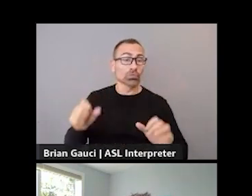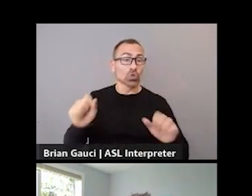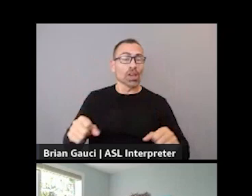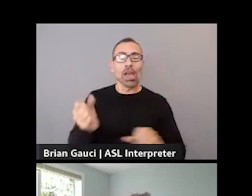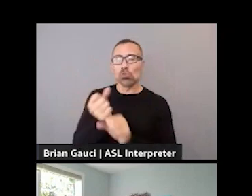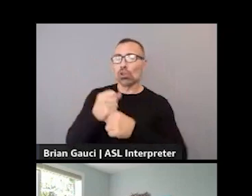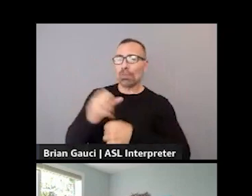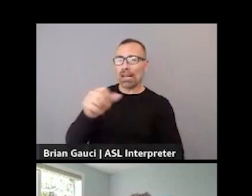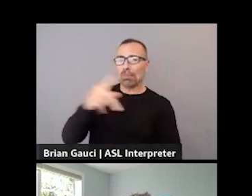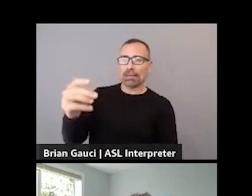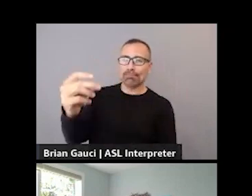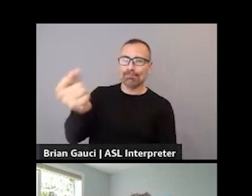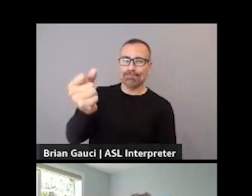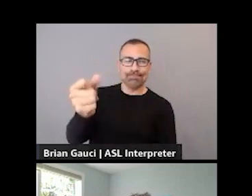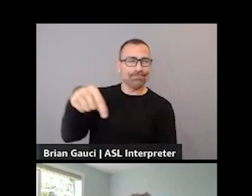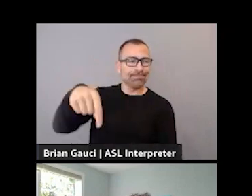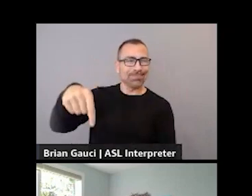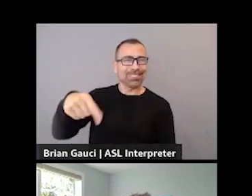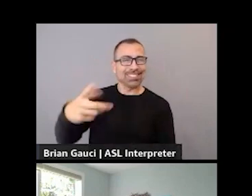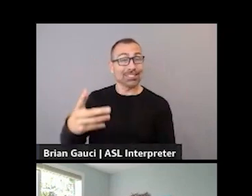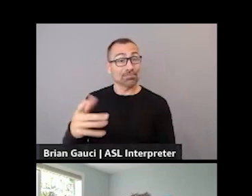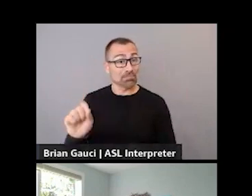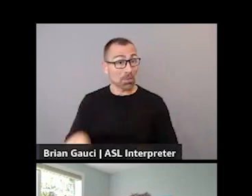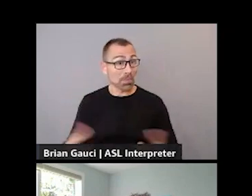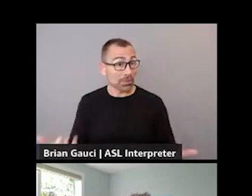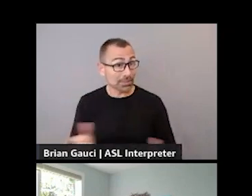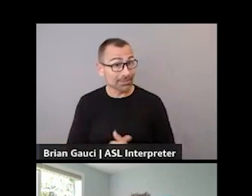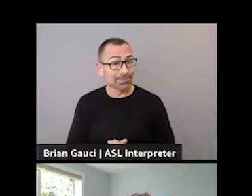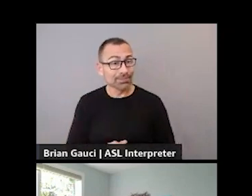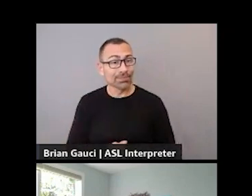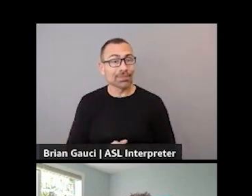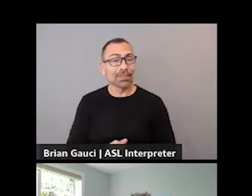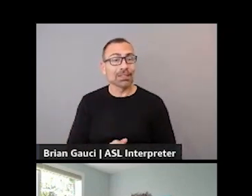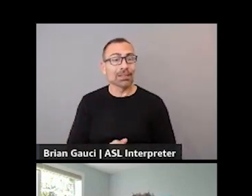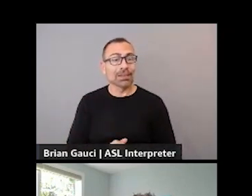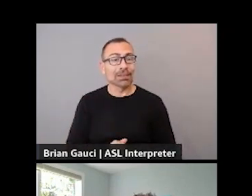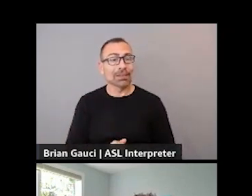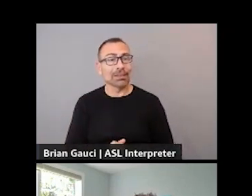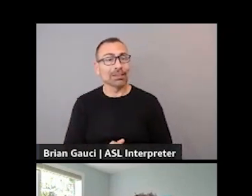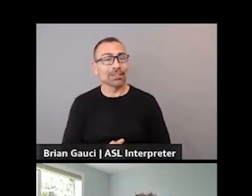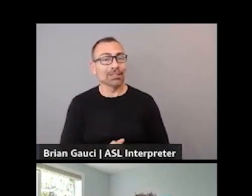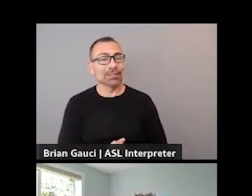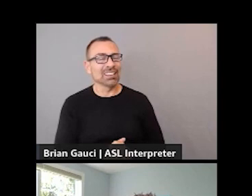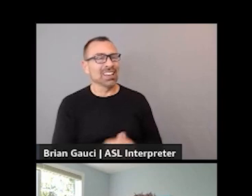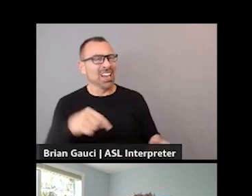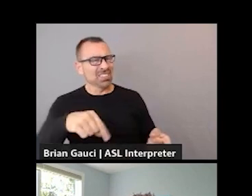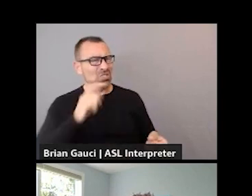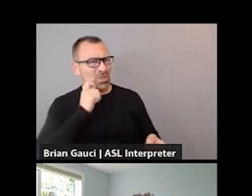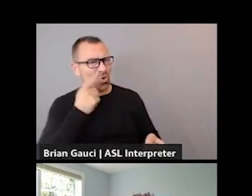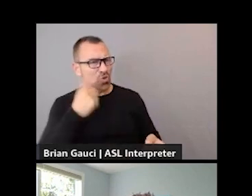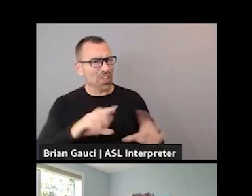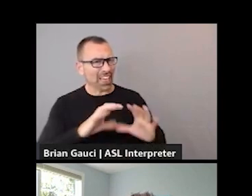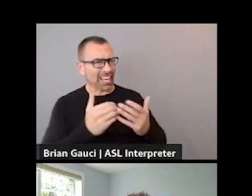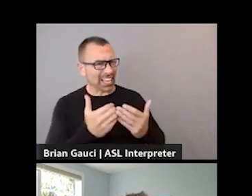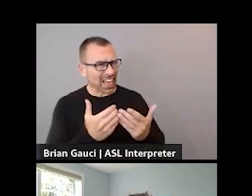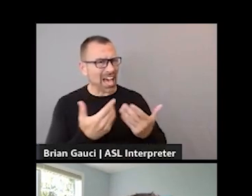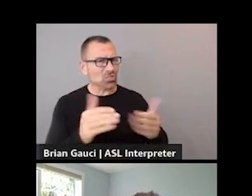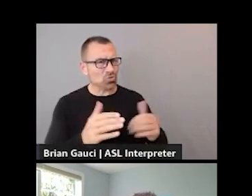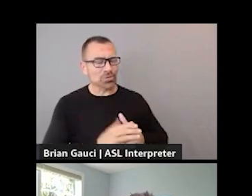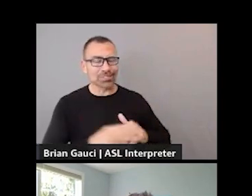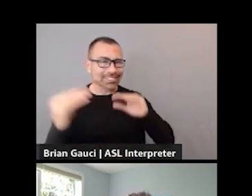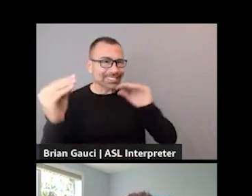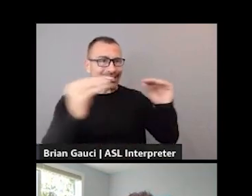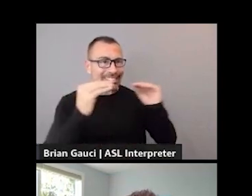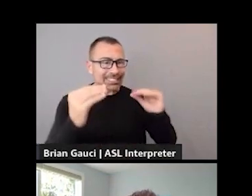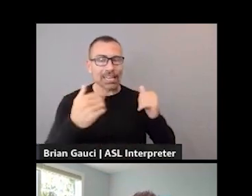that with this capability. So I think it'd be cool too for like classrooms or if like you're teaching, to be able to have,